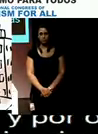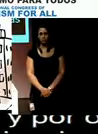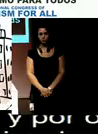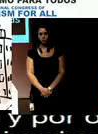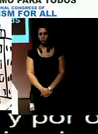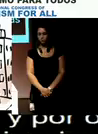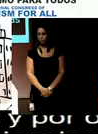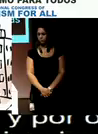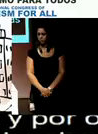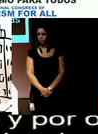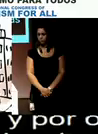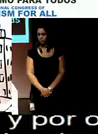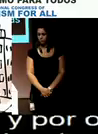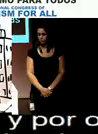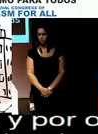accessibility.